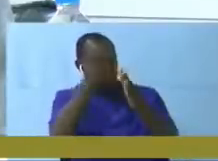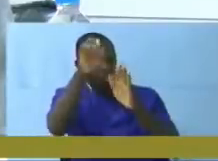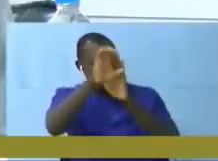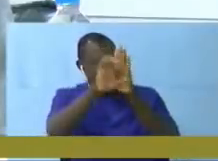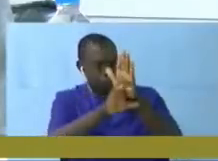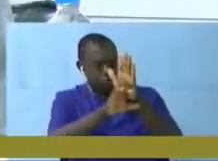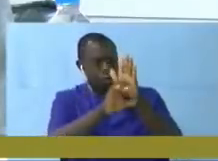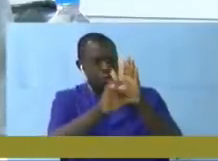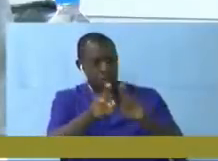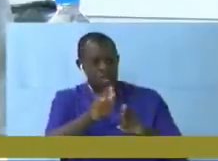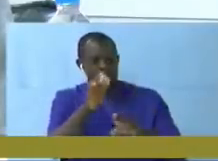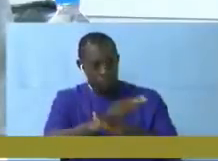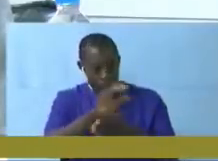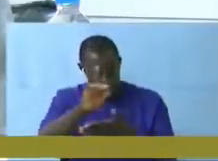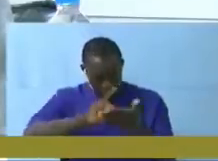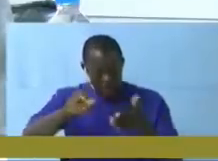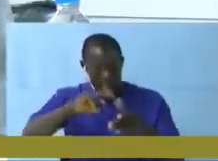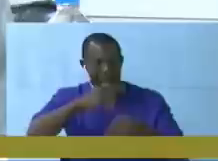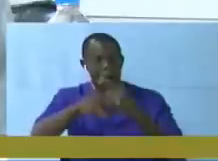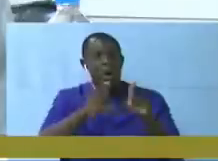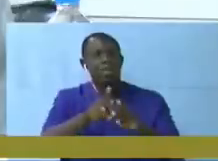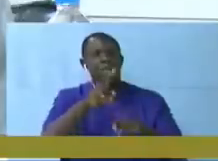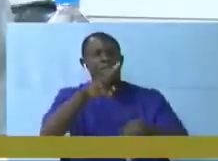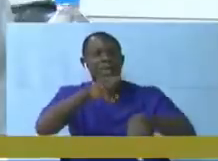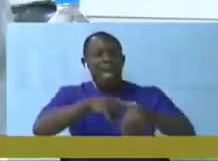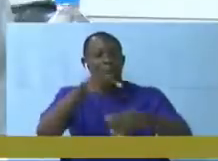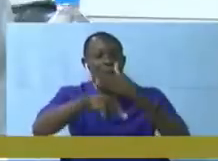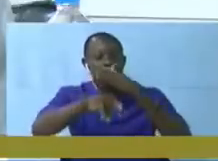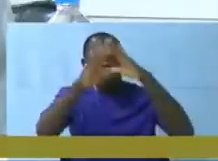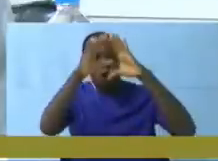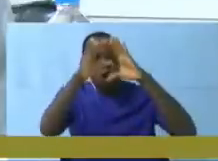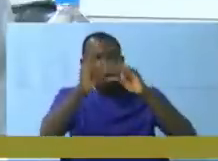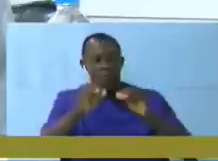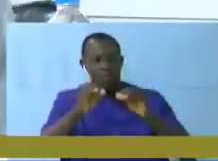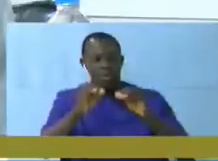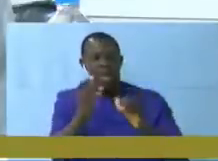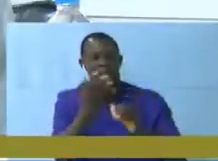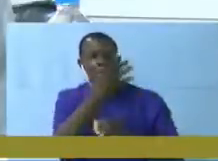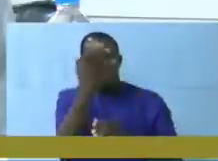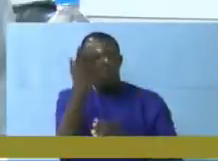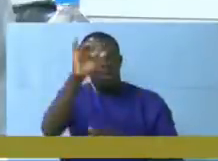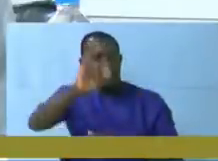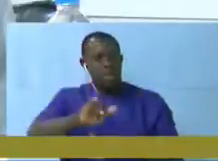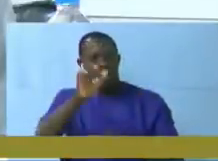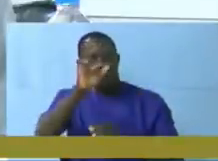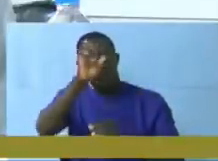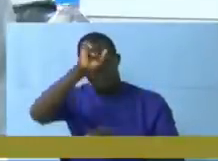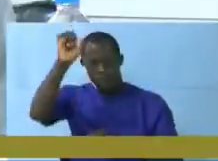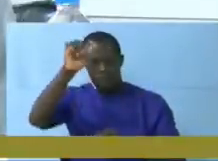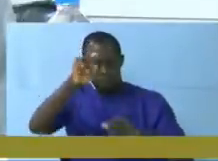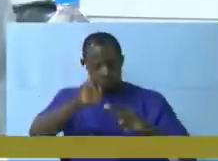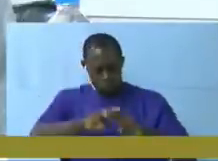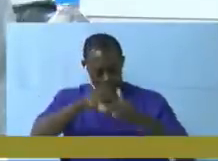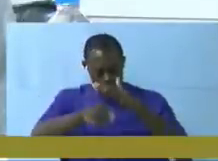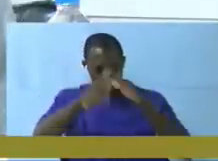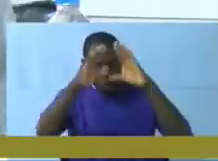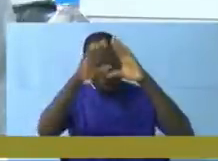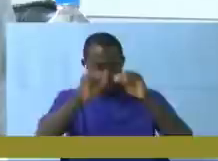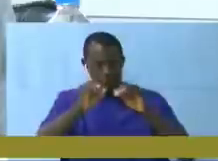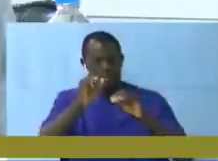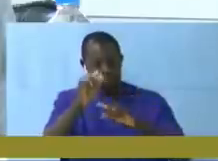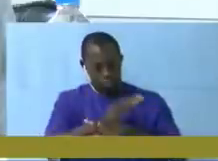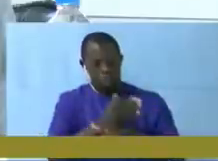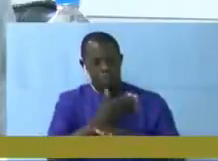mo draft nak moy li nga xamne ni lolou lañ xalat rek bind agalé ko balañ koy woté bobu nak dafa garalon comme waxtu wi nga xamne